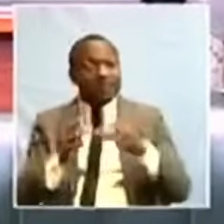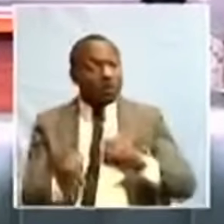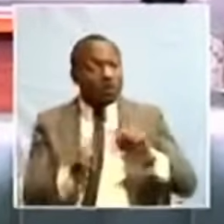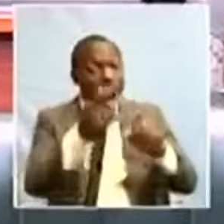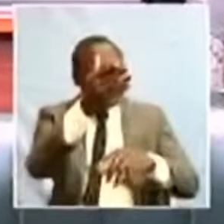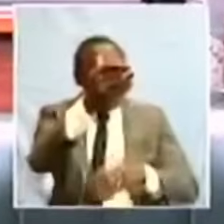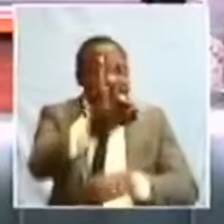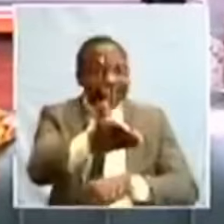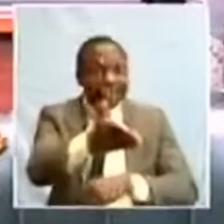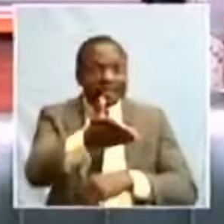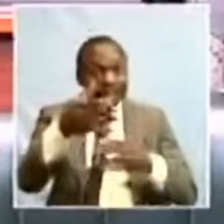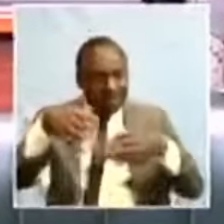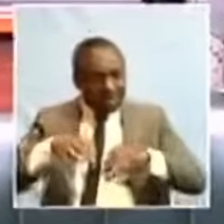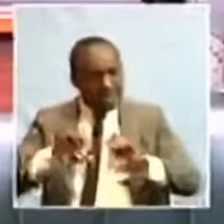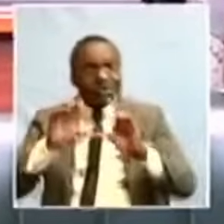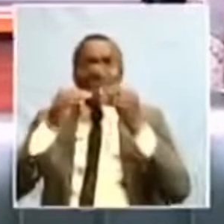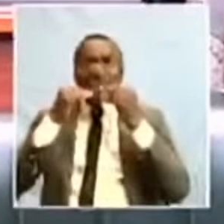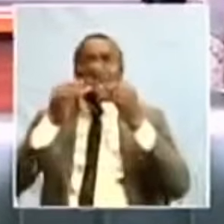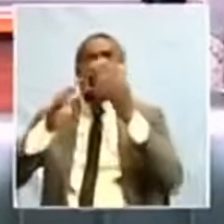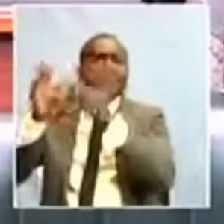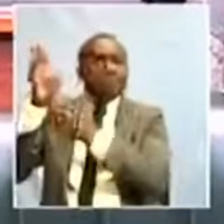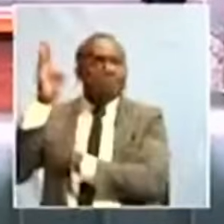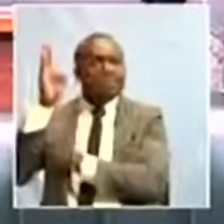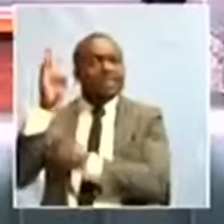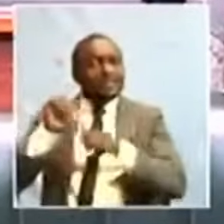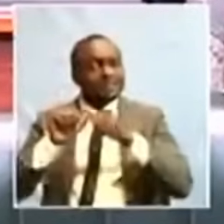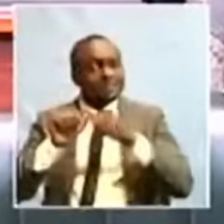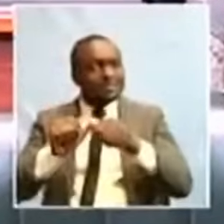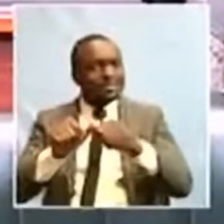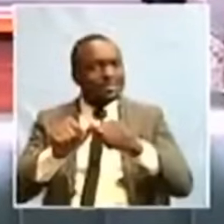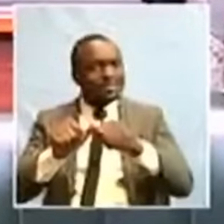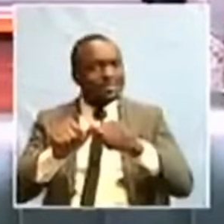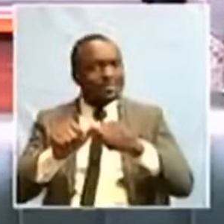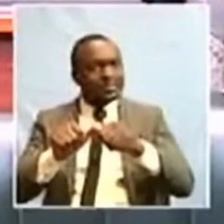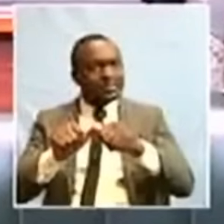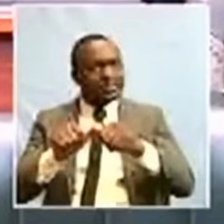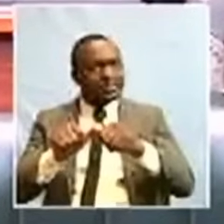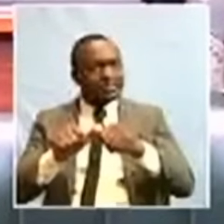there, continue thanking God that you are still,